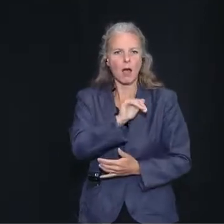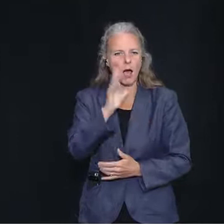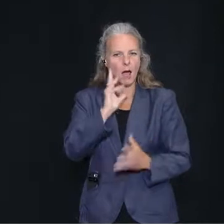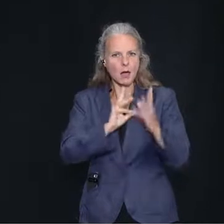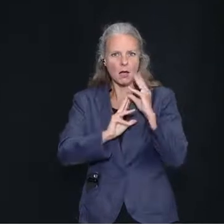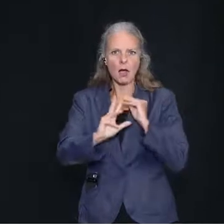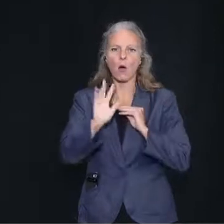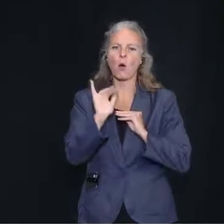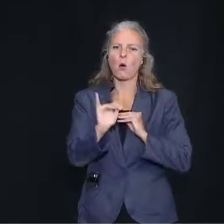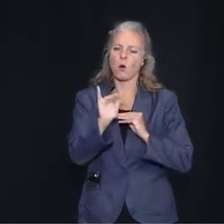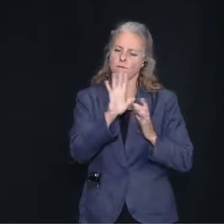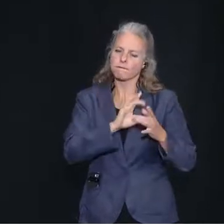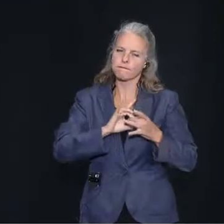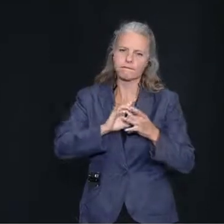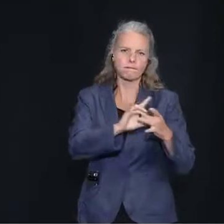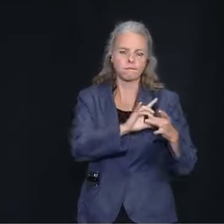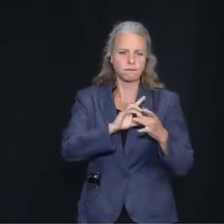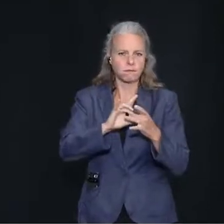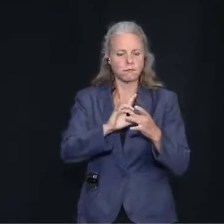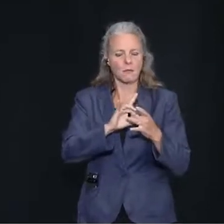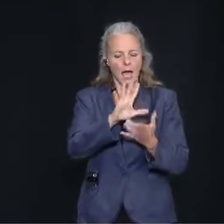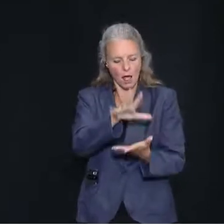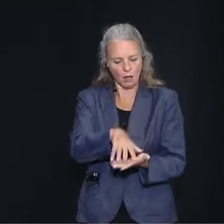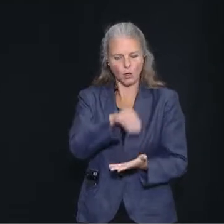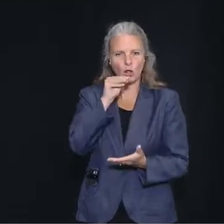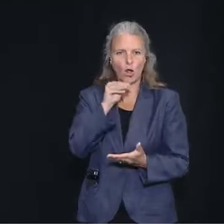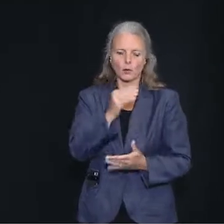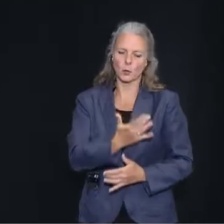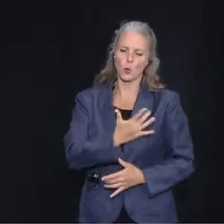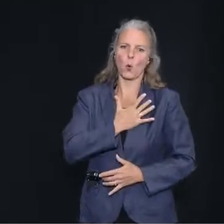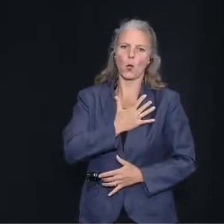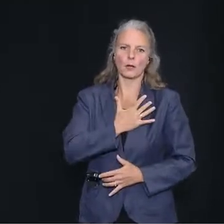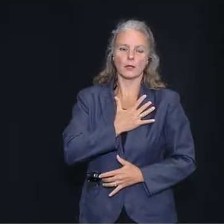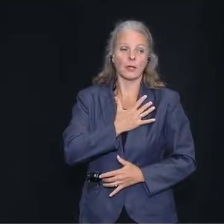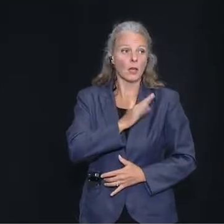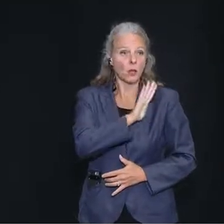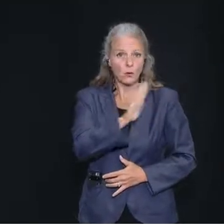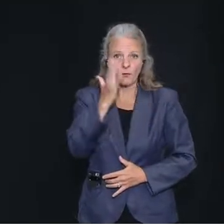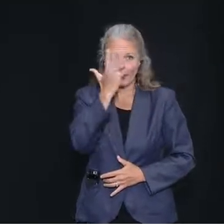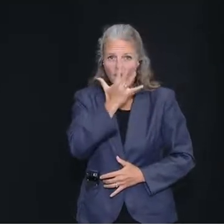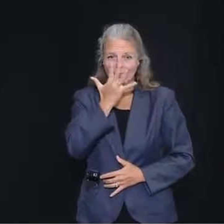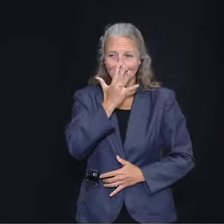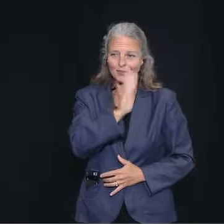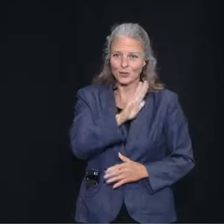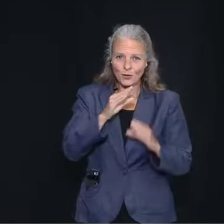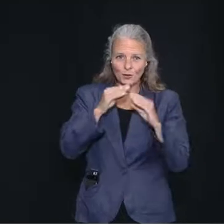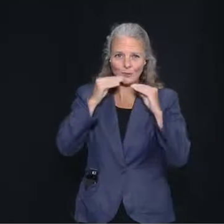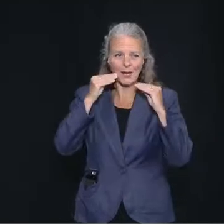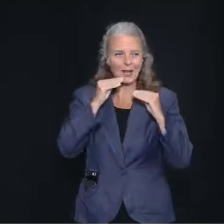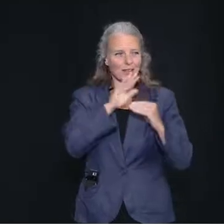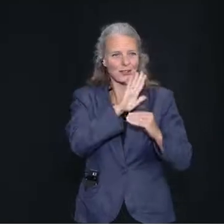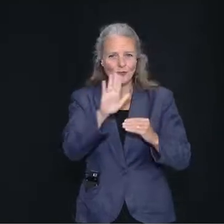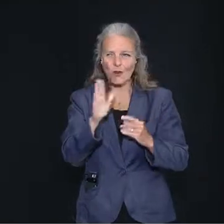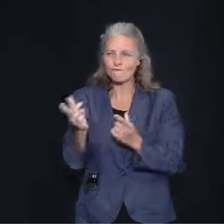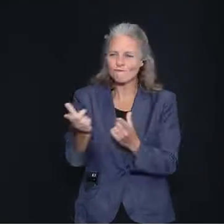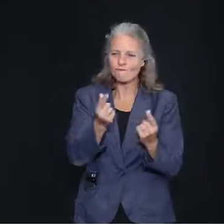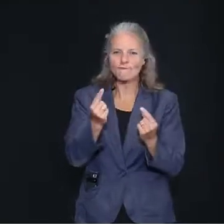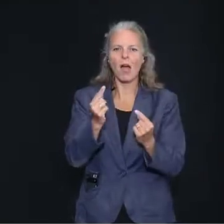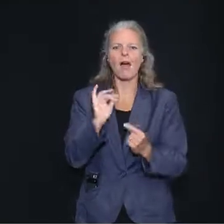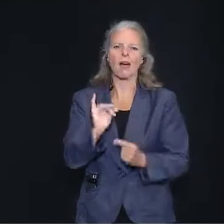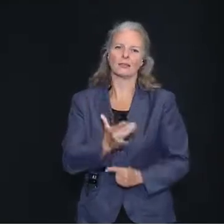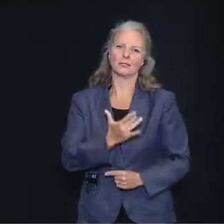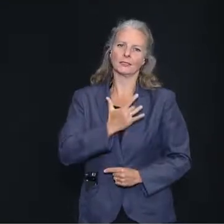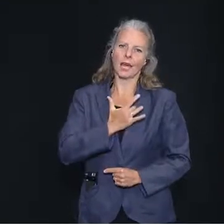on me, the faces, smiles, and messages that remain with me,